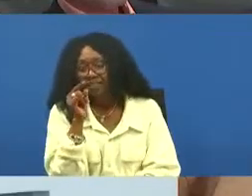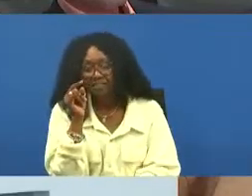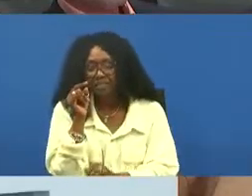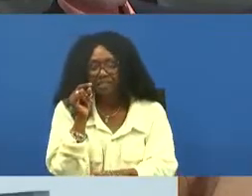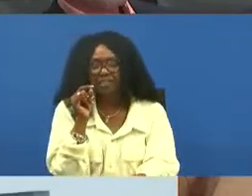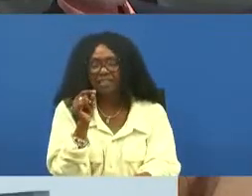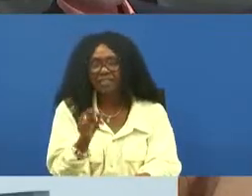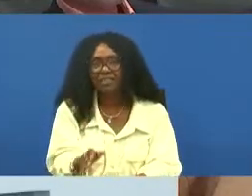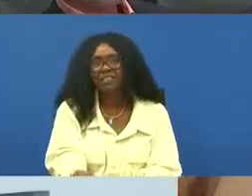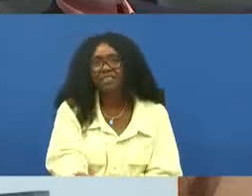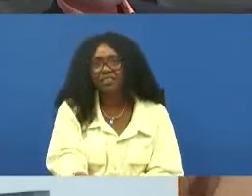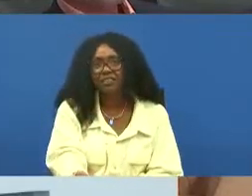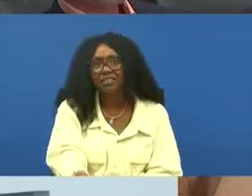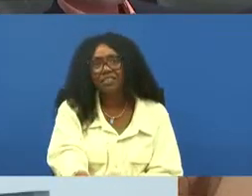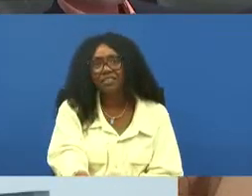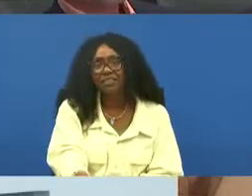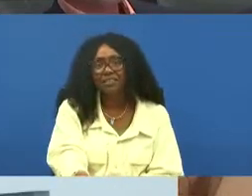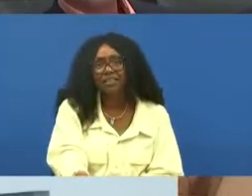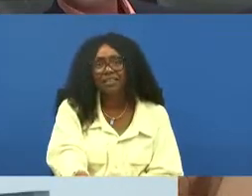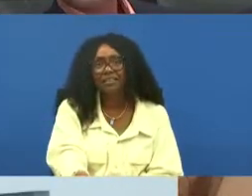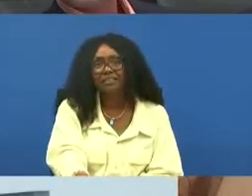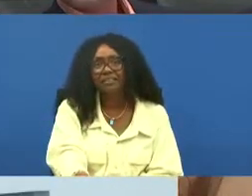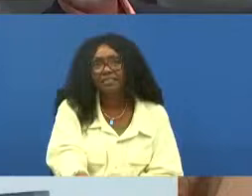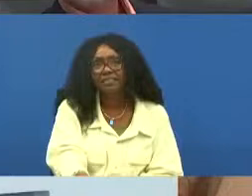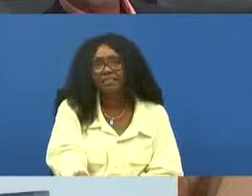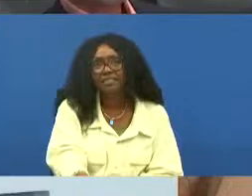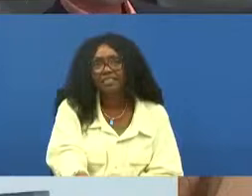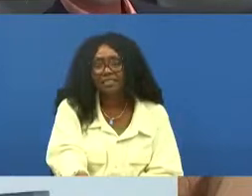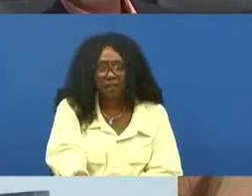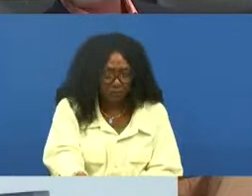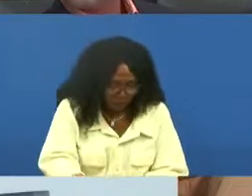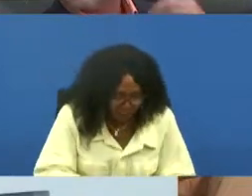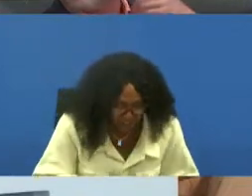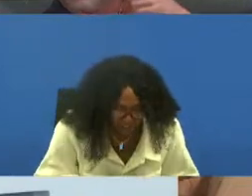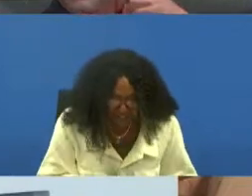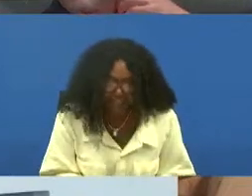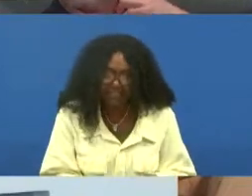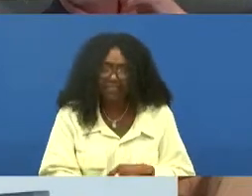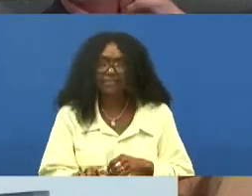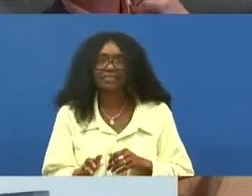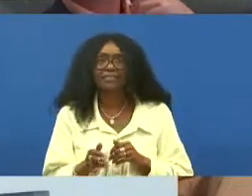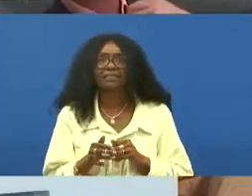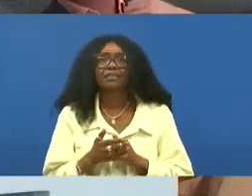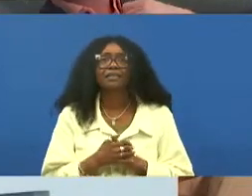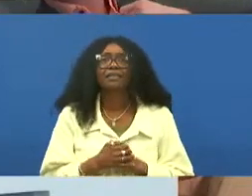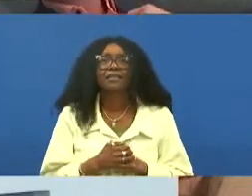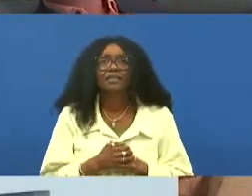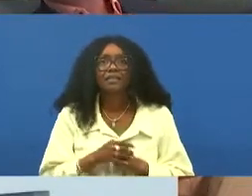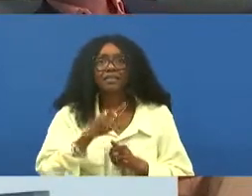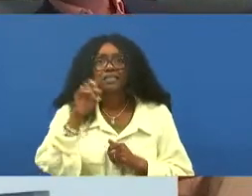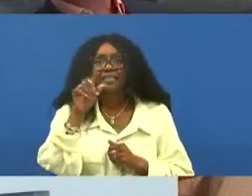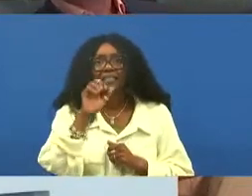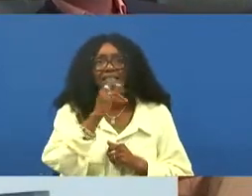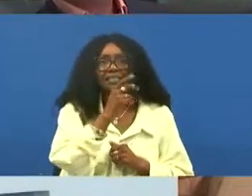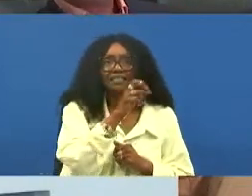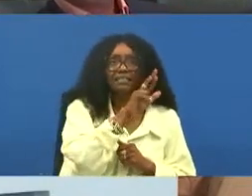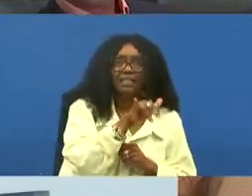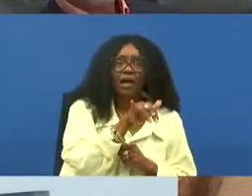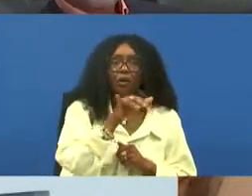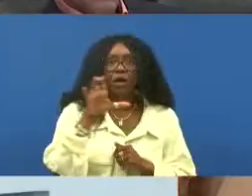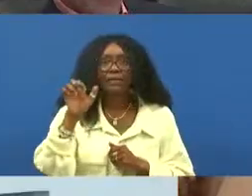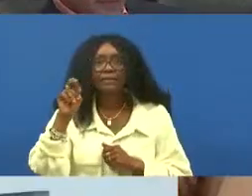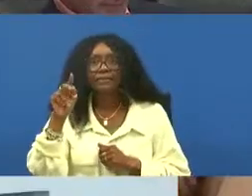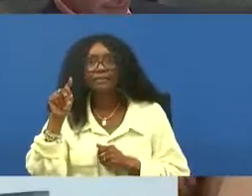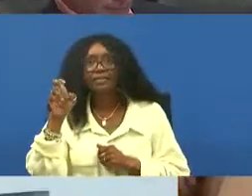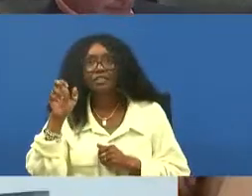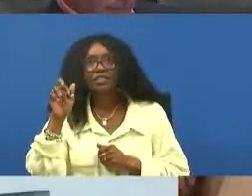this property in a poor school area when they can buy the same priced home in a good school area like Zachary or Central? So we're